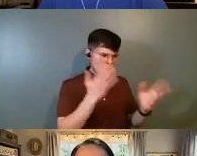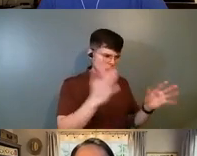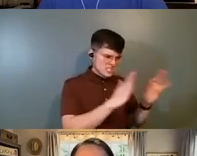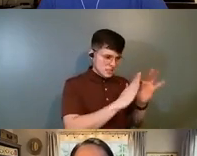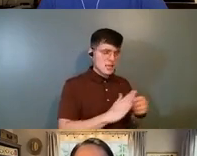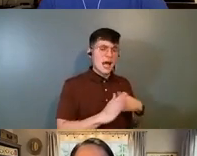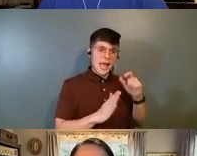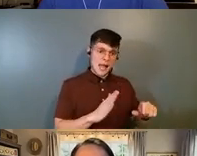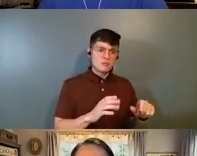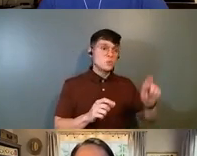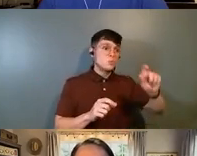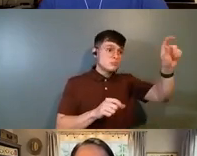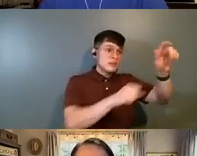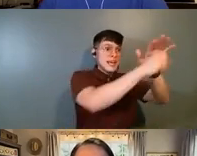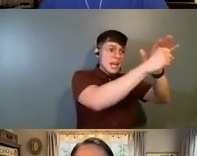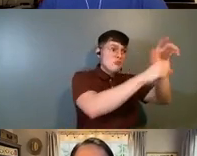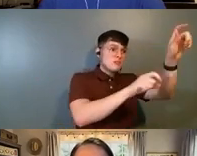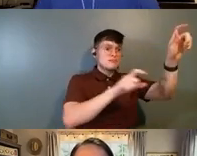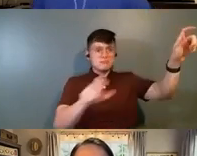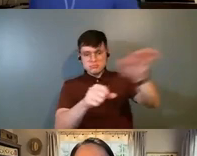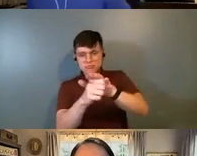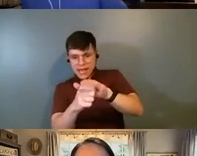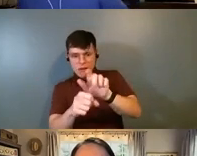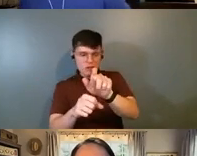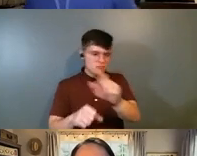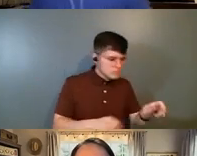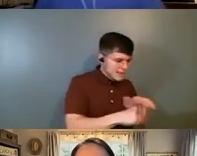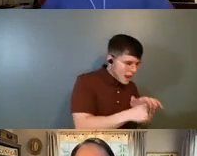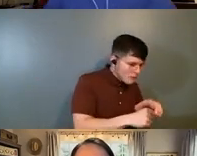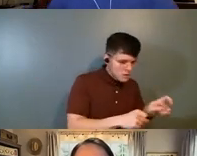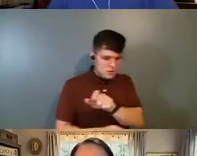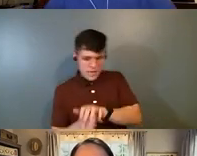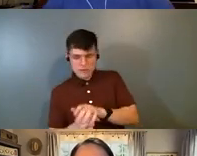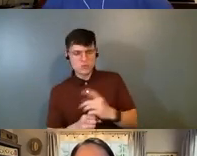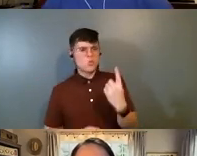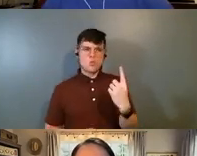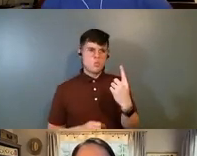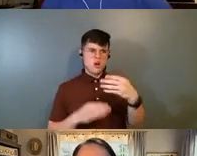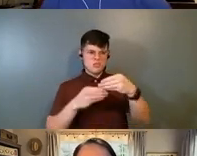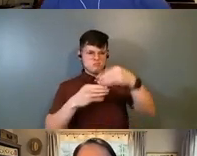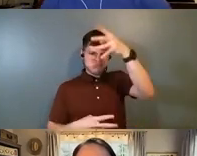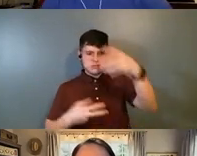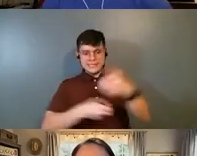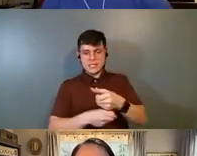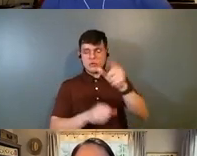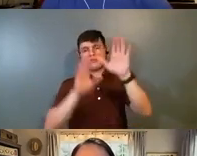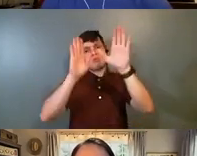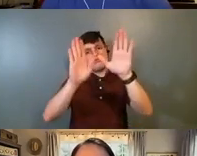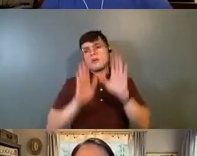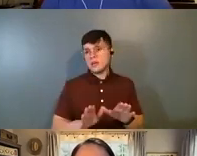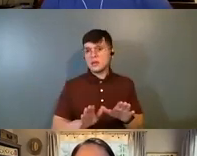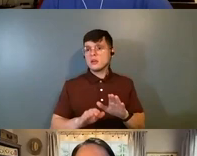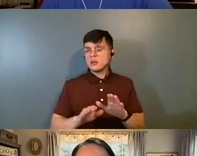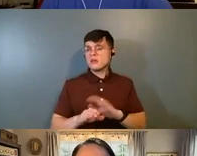different areas, right? Exactly. Yeah. So like one little summary, that's a great call out,